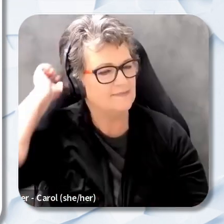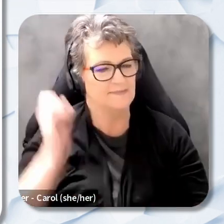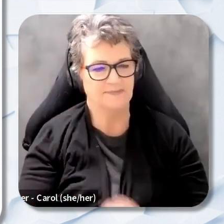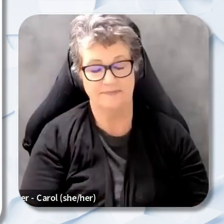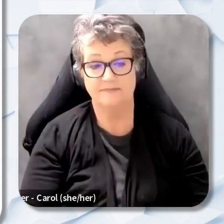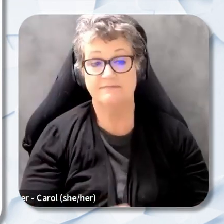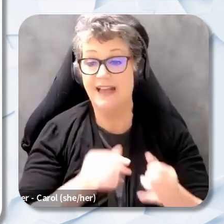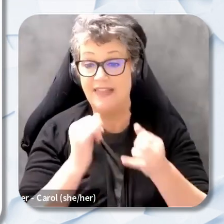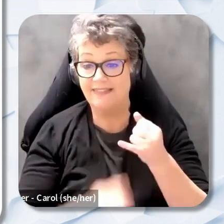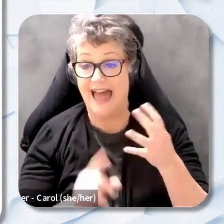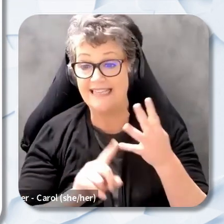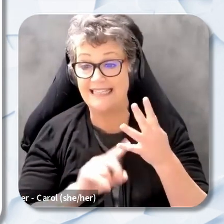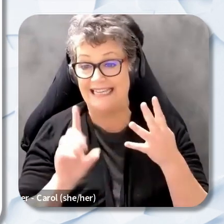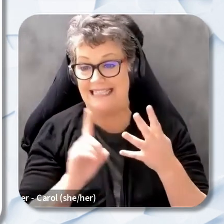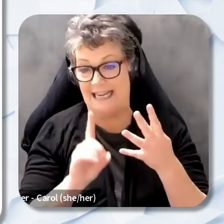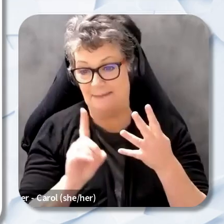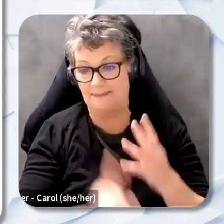And then lastly, Region D.